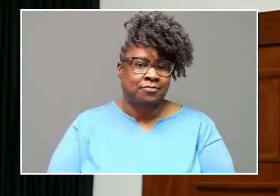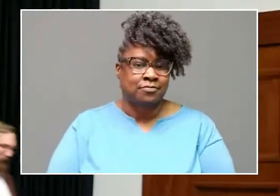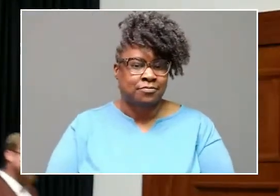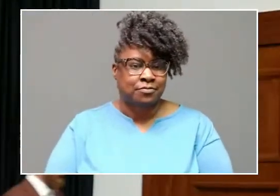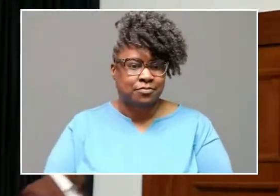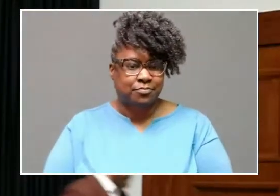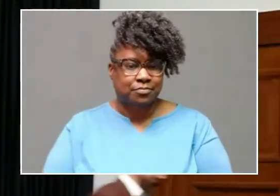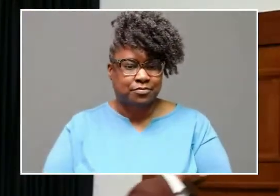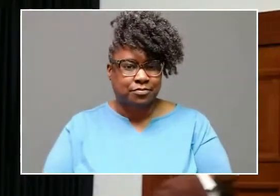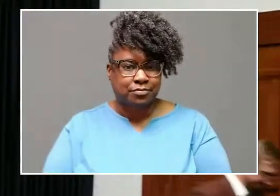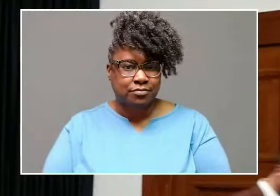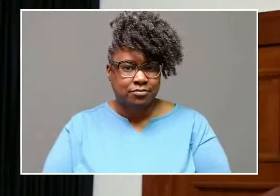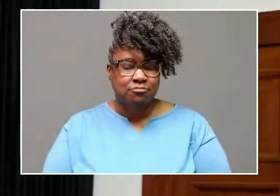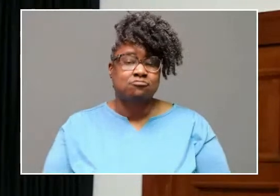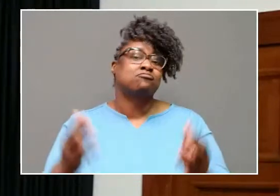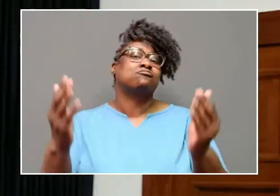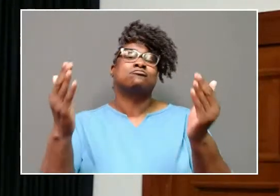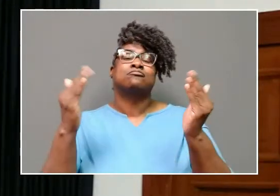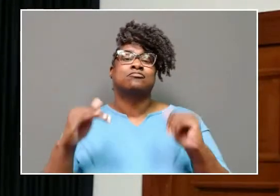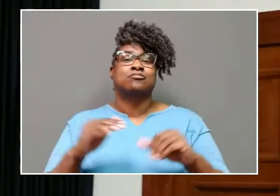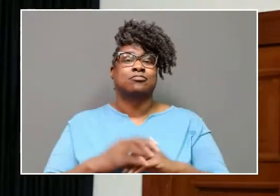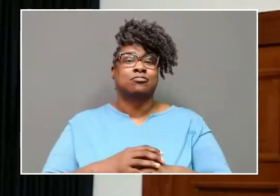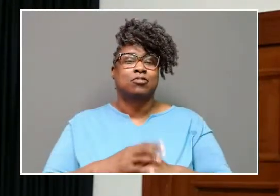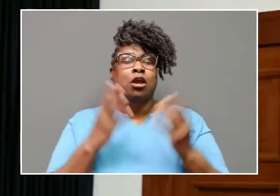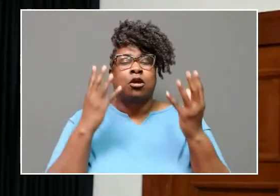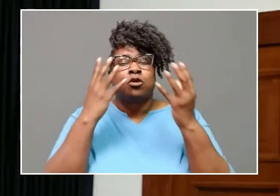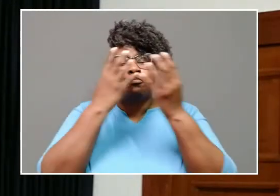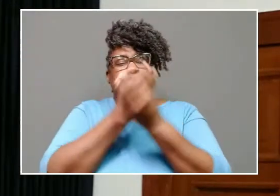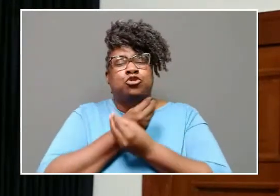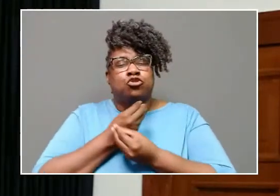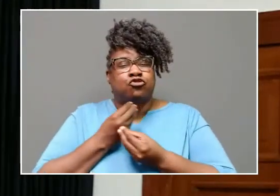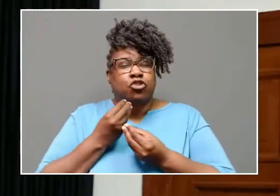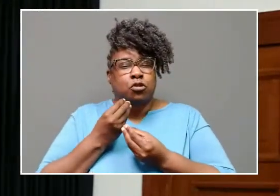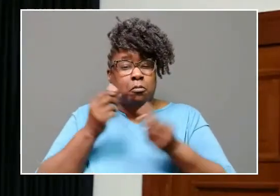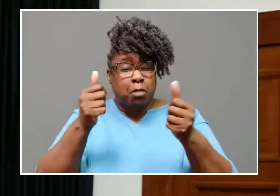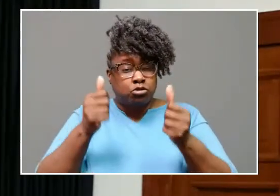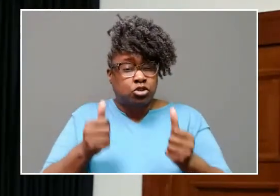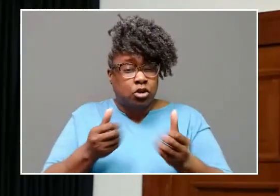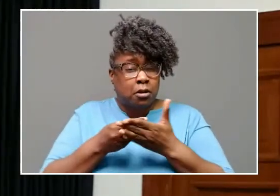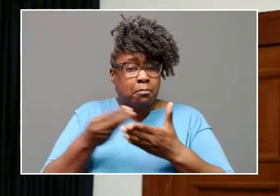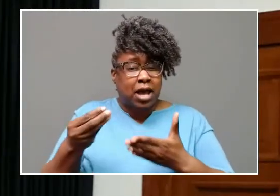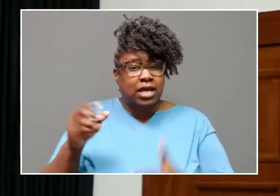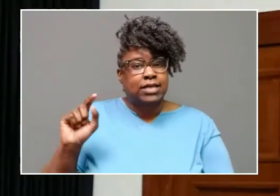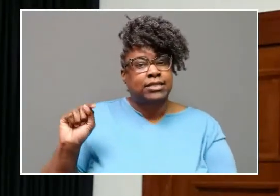All right, prints of this beautiful Derby poster can be purchased online at